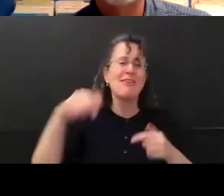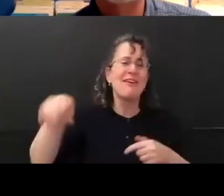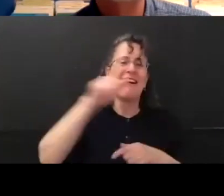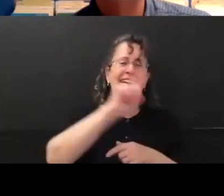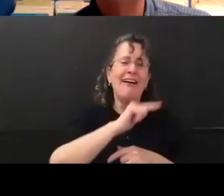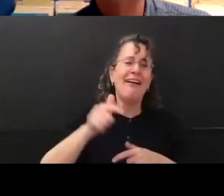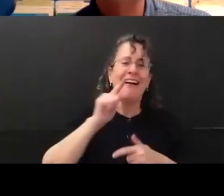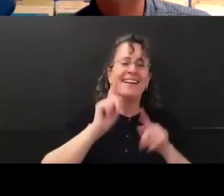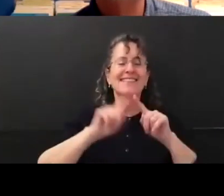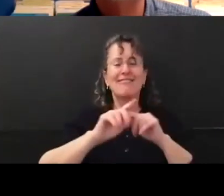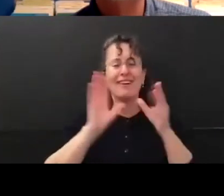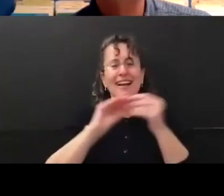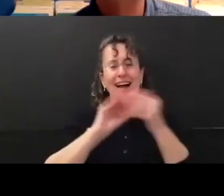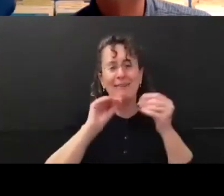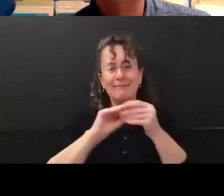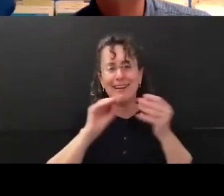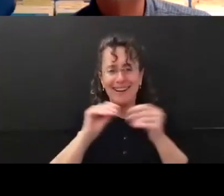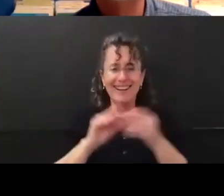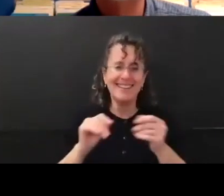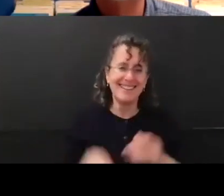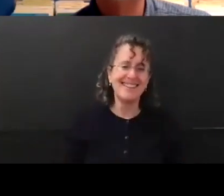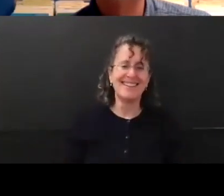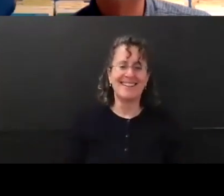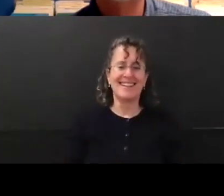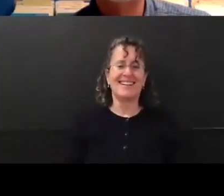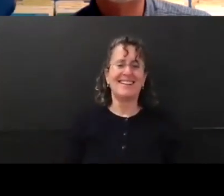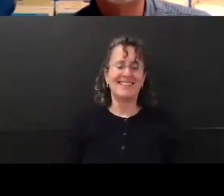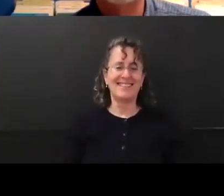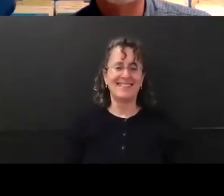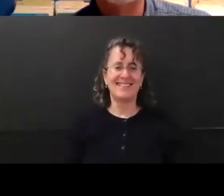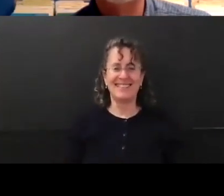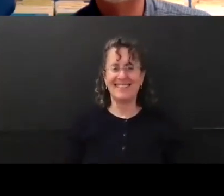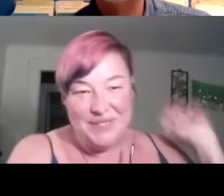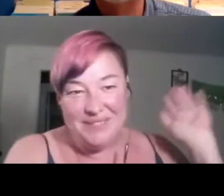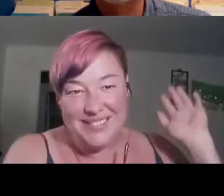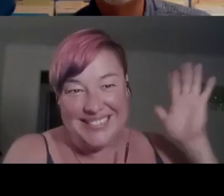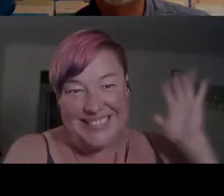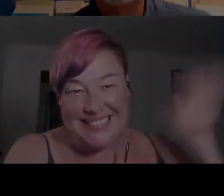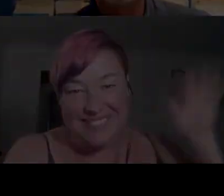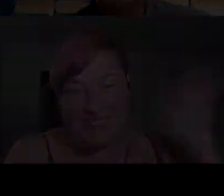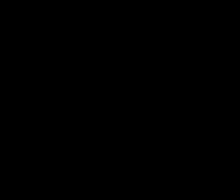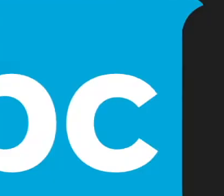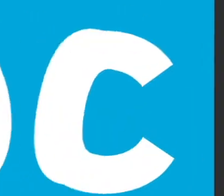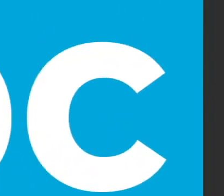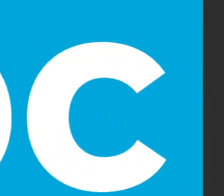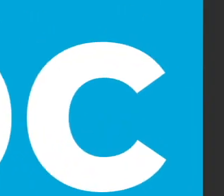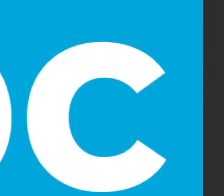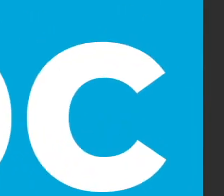Hi, Ian's mom. Everything's like bye to my mom.